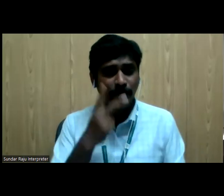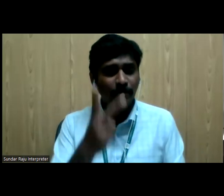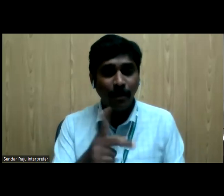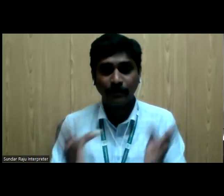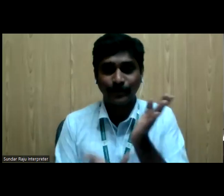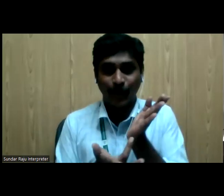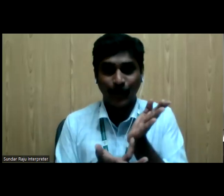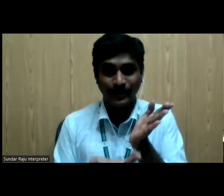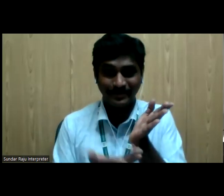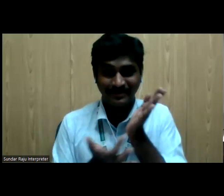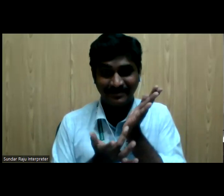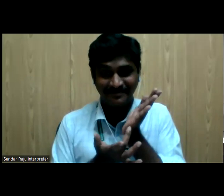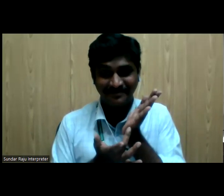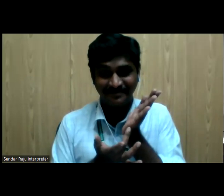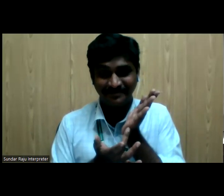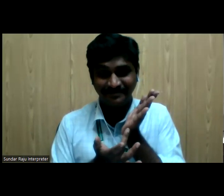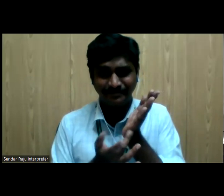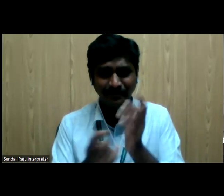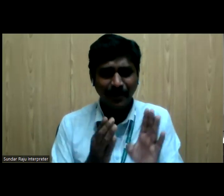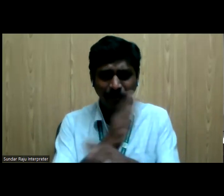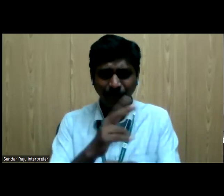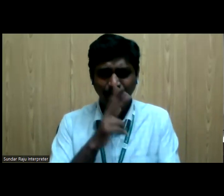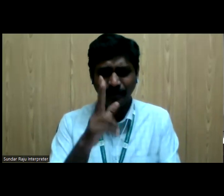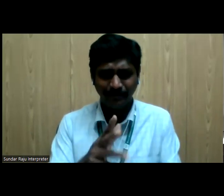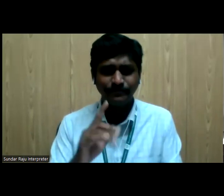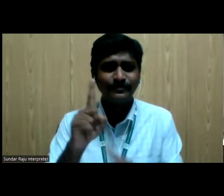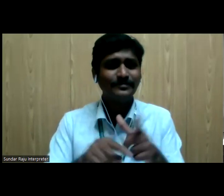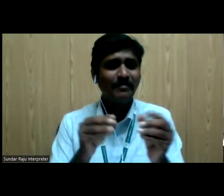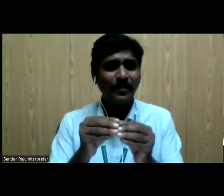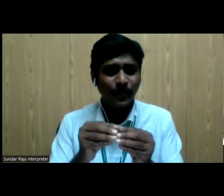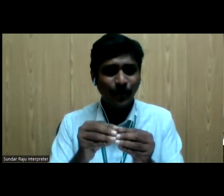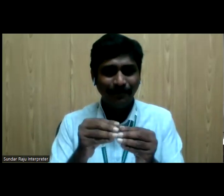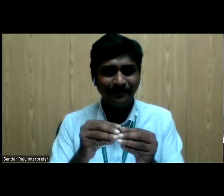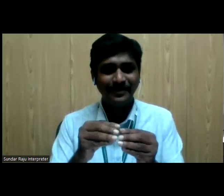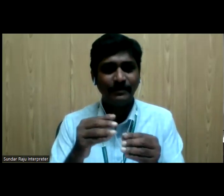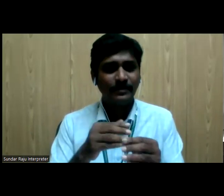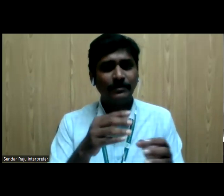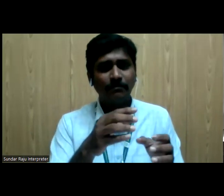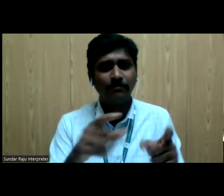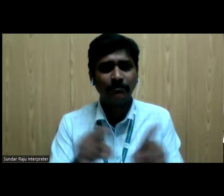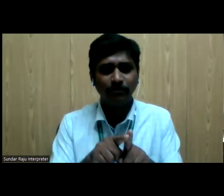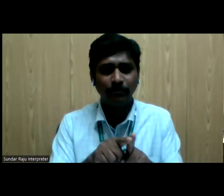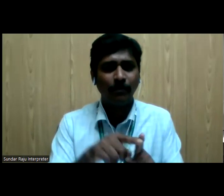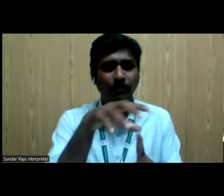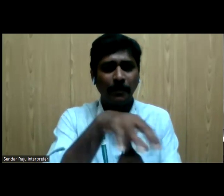In fact, as I said, I was involved in the Abilities Mela for some years. Thereafter, the organization